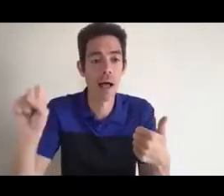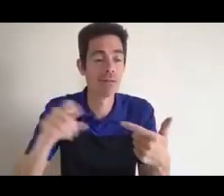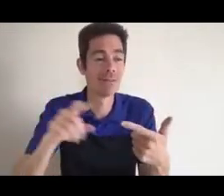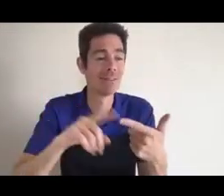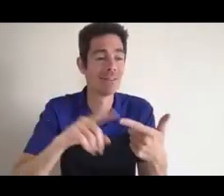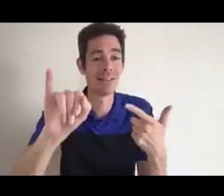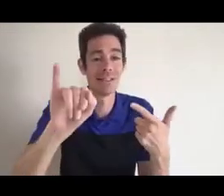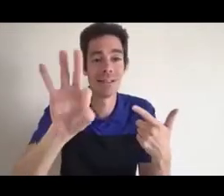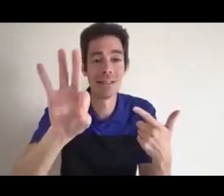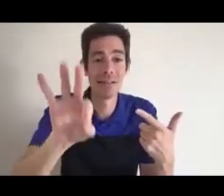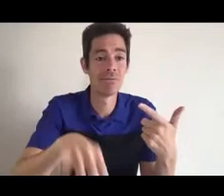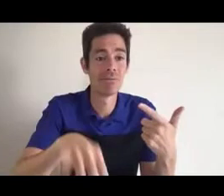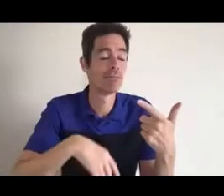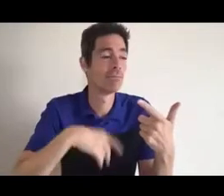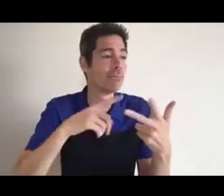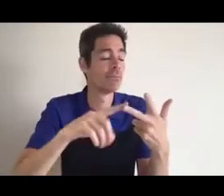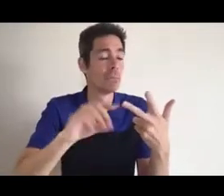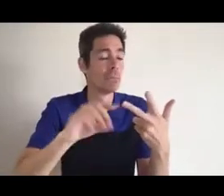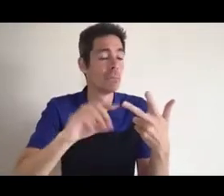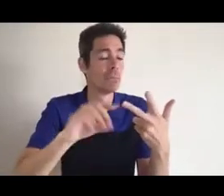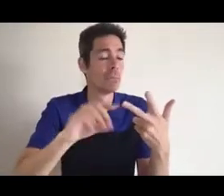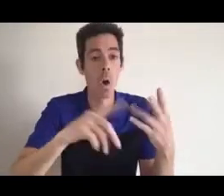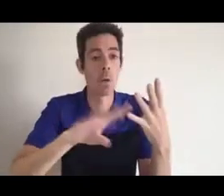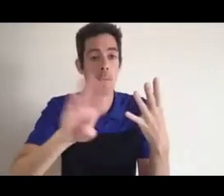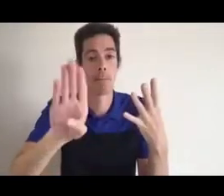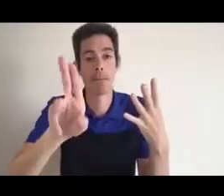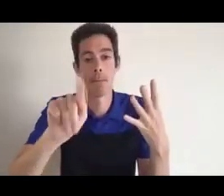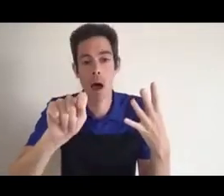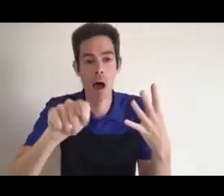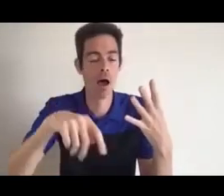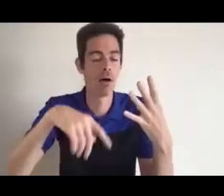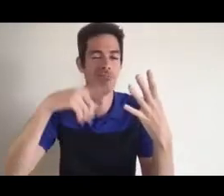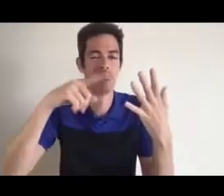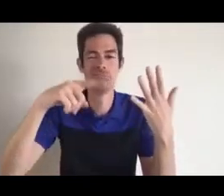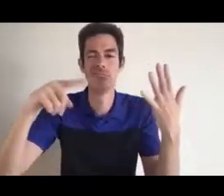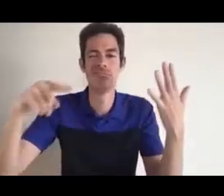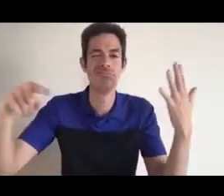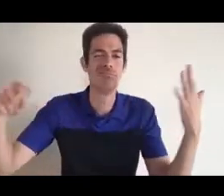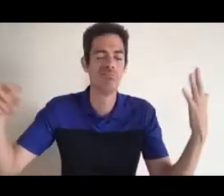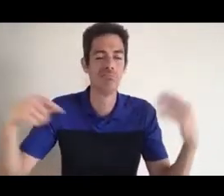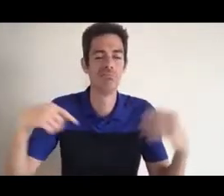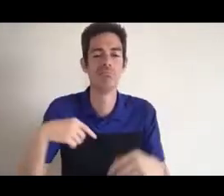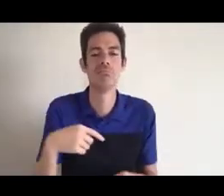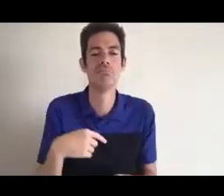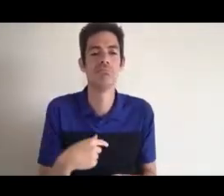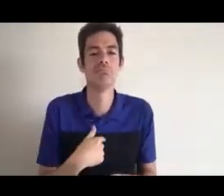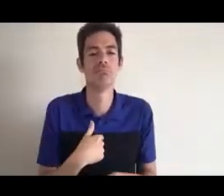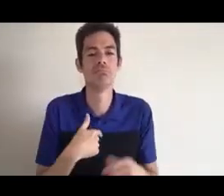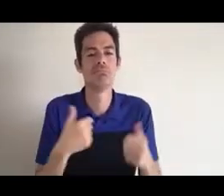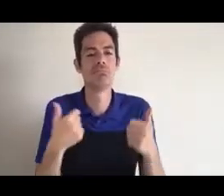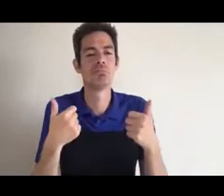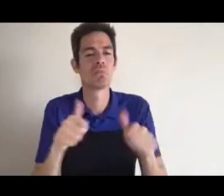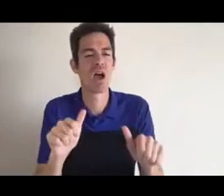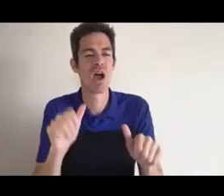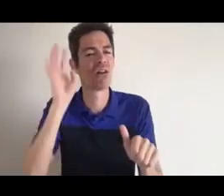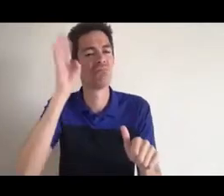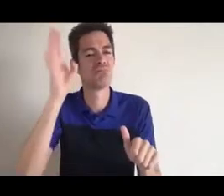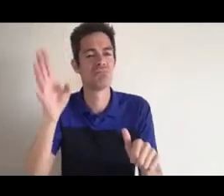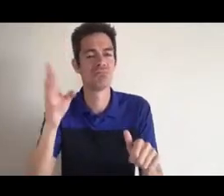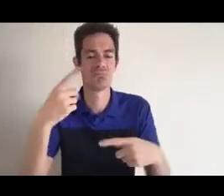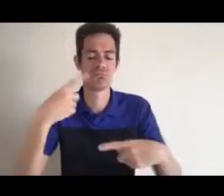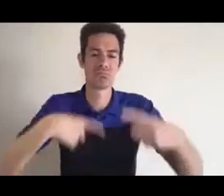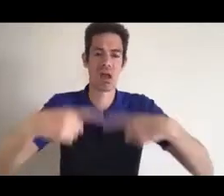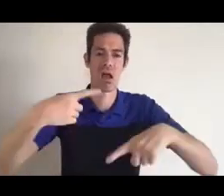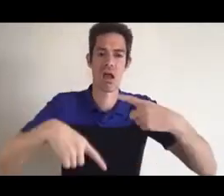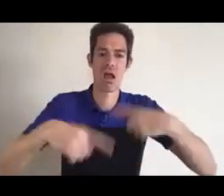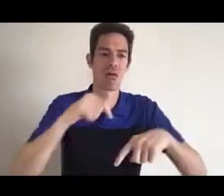English words like unless, if, or, but, and those types of